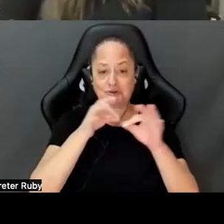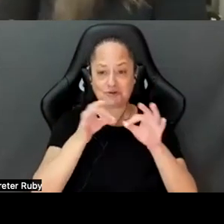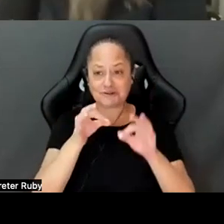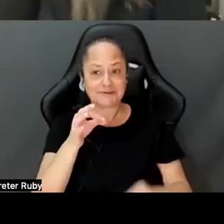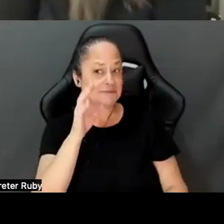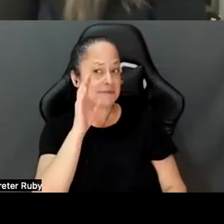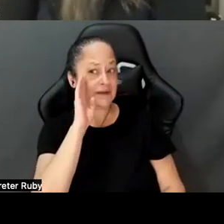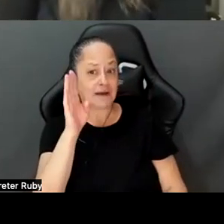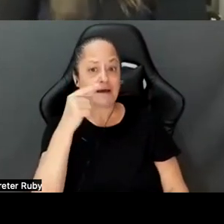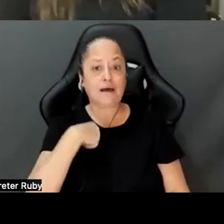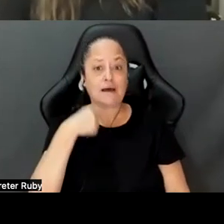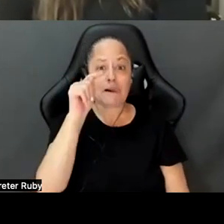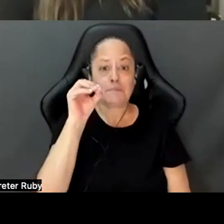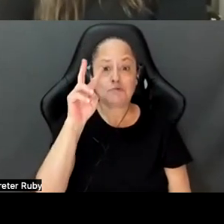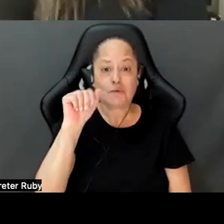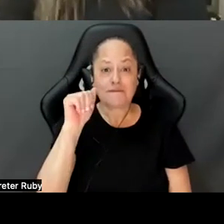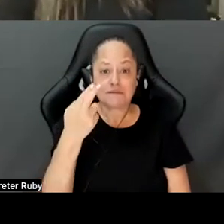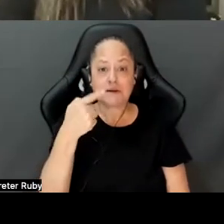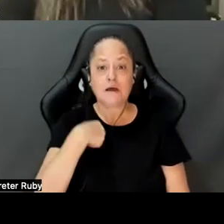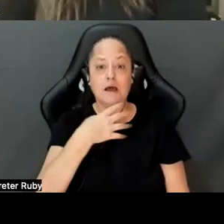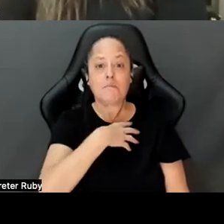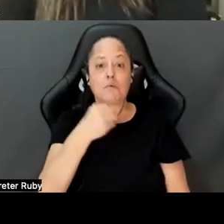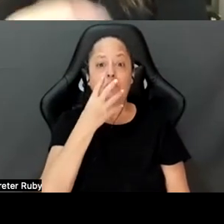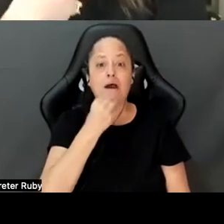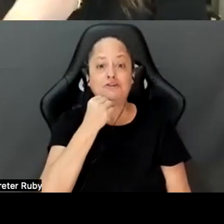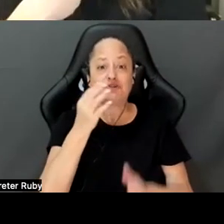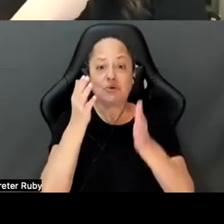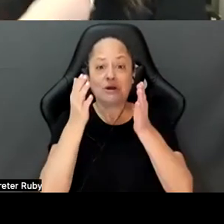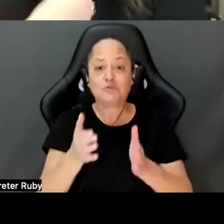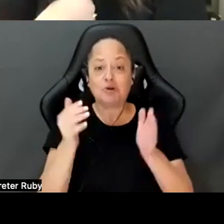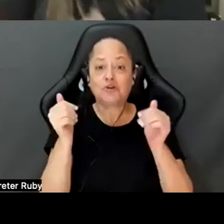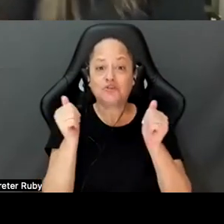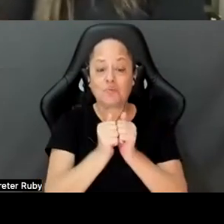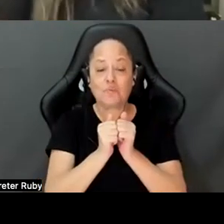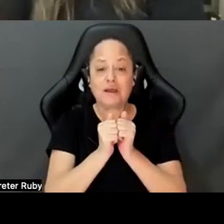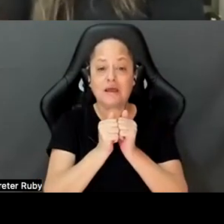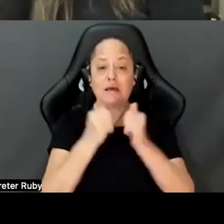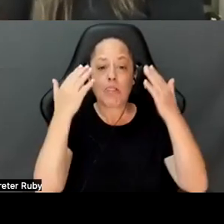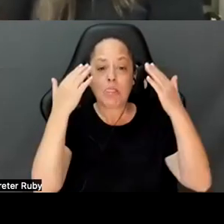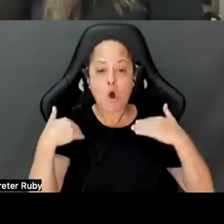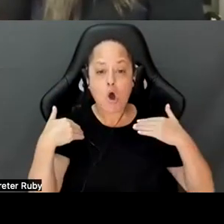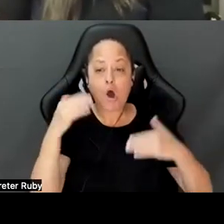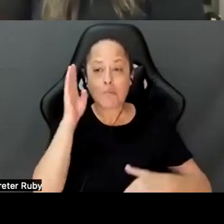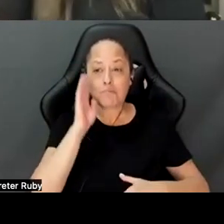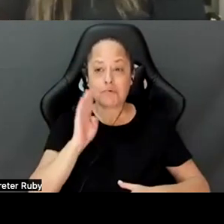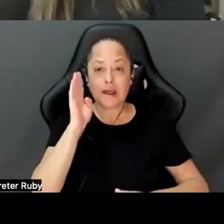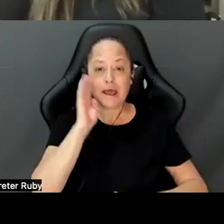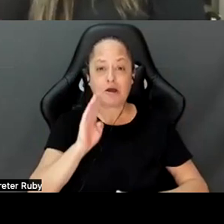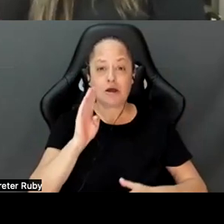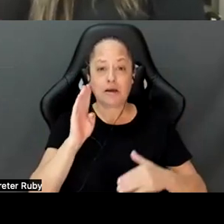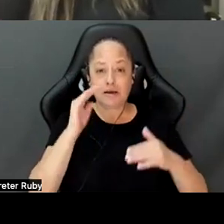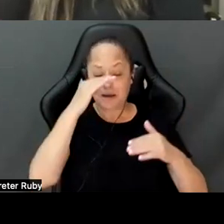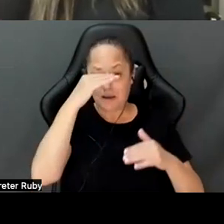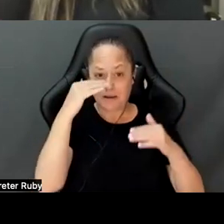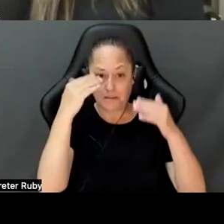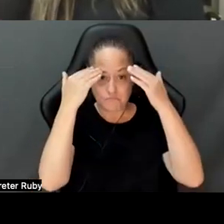Hey all, I'm Tova. I'm a white Jewish person with long brown hair and brown bangs,